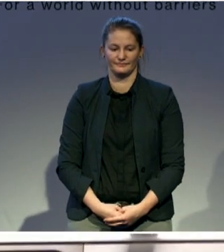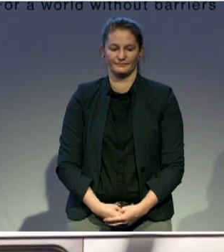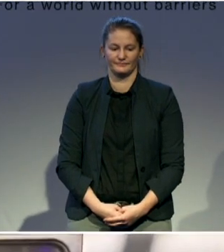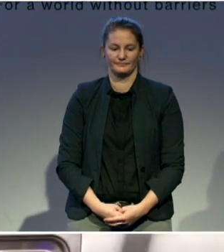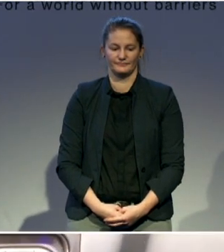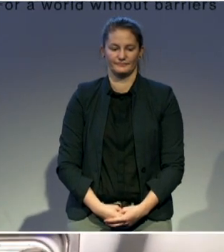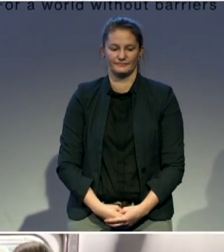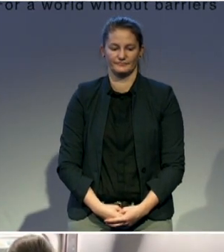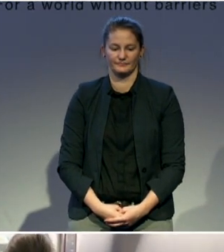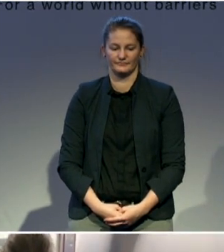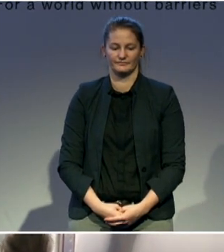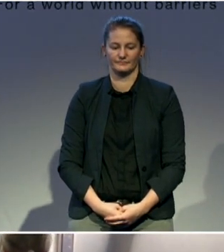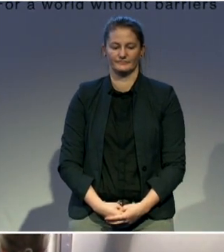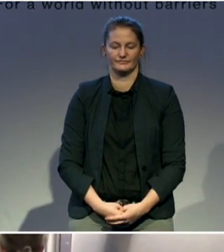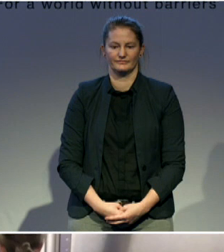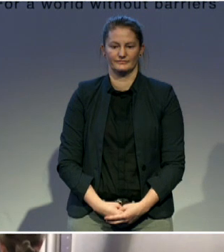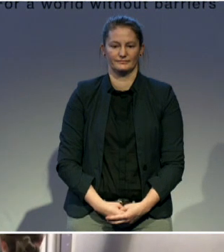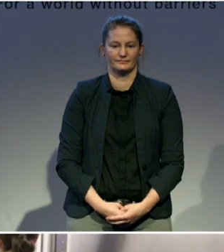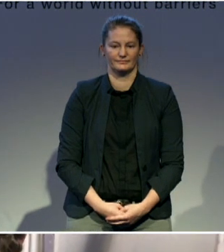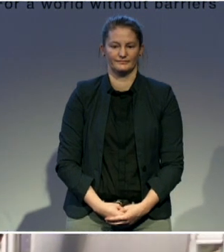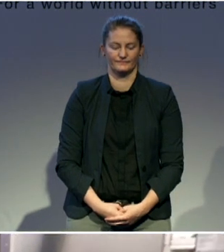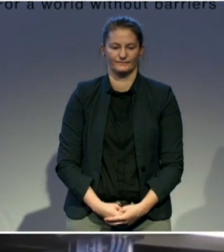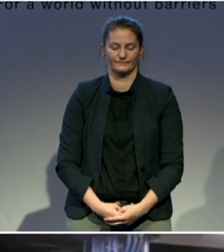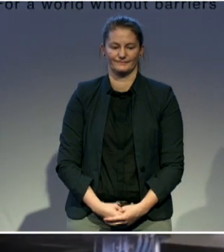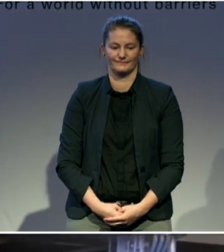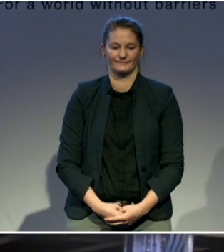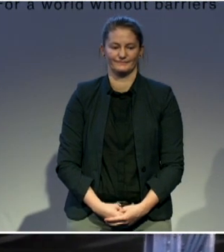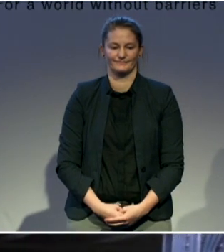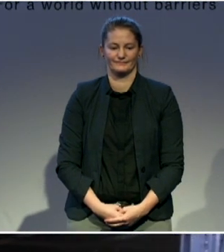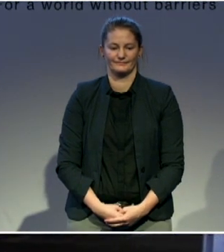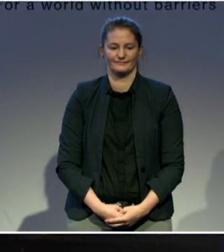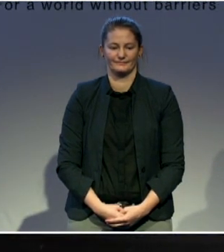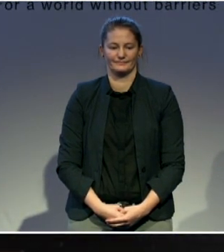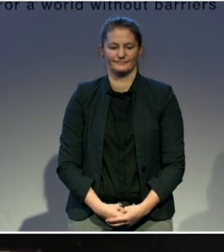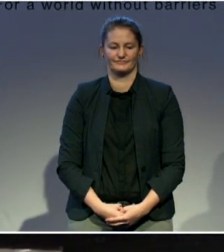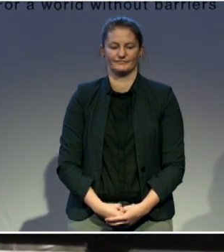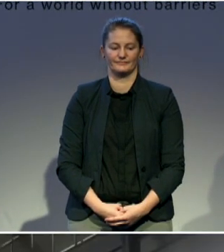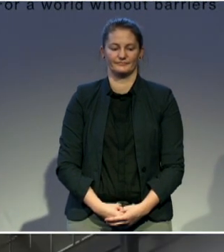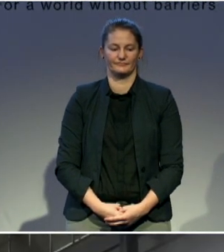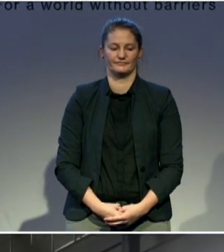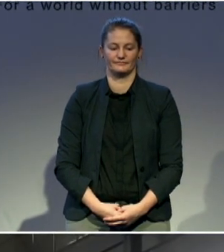The needs of disabled New Yorkers are met in the same way that the needs of